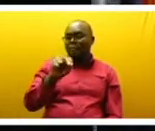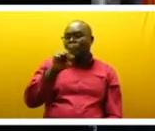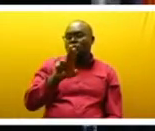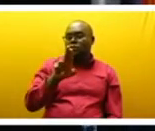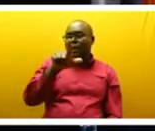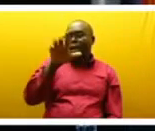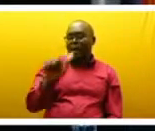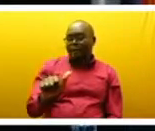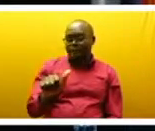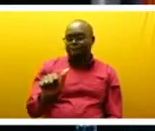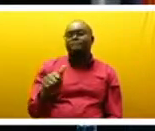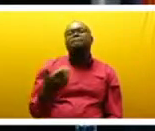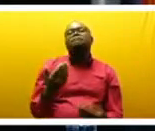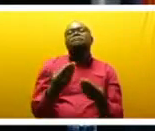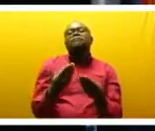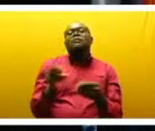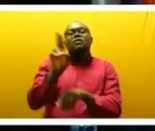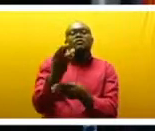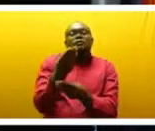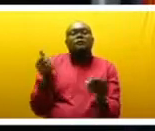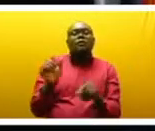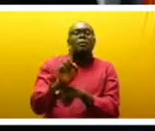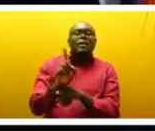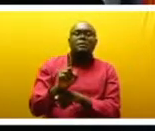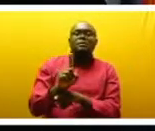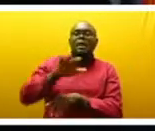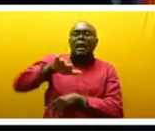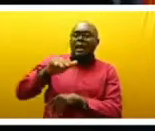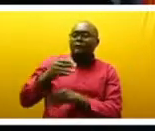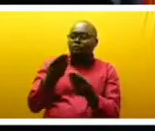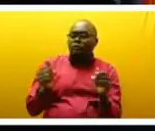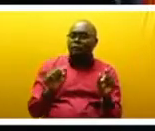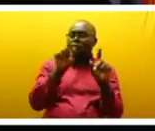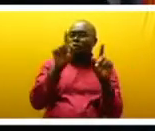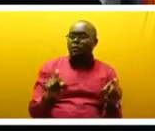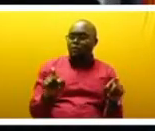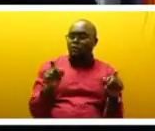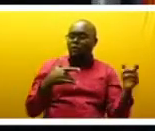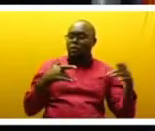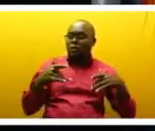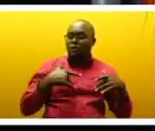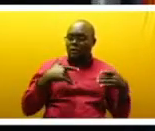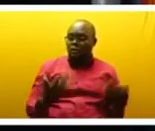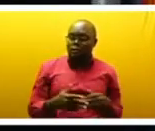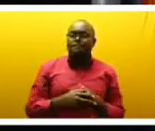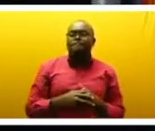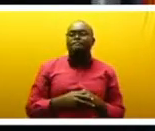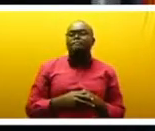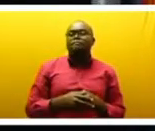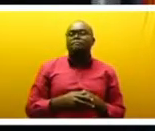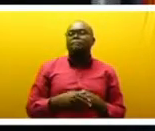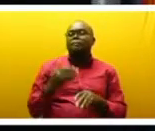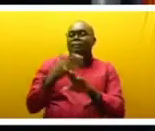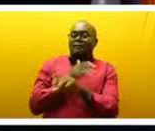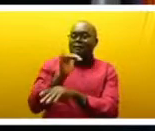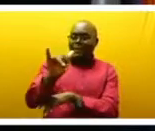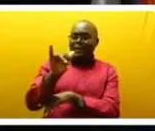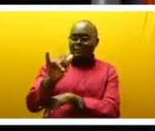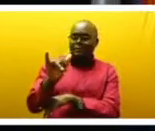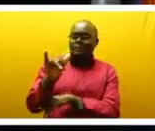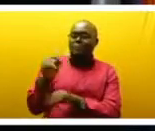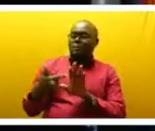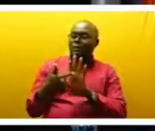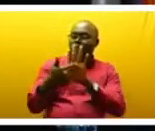minutes left to address some of the questions I think you raised, especially as regards remedies. But before that, let me just point